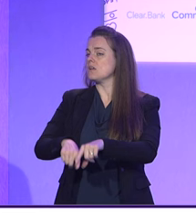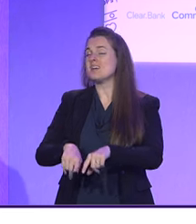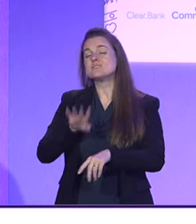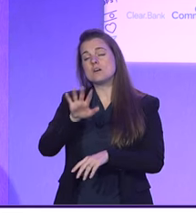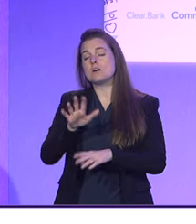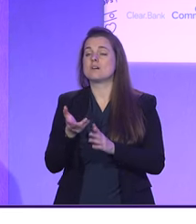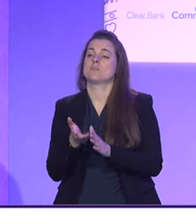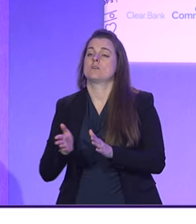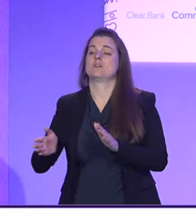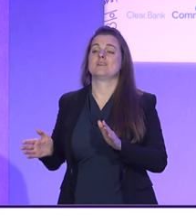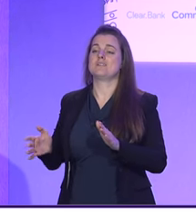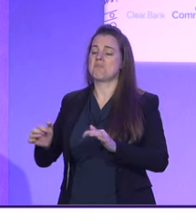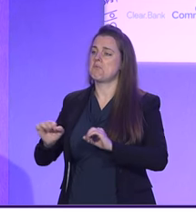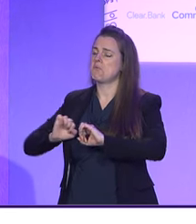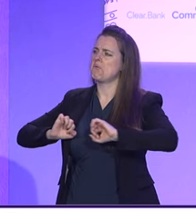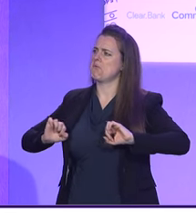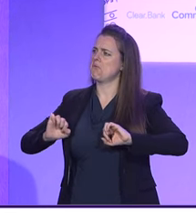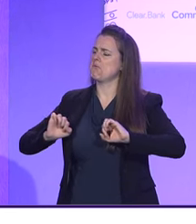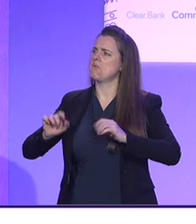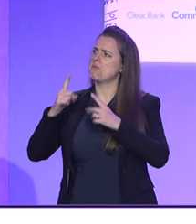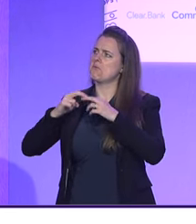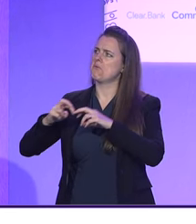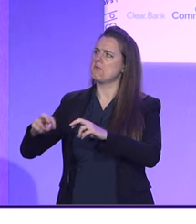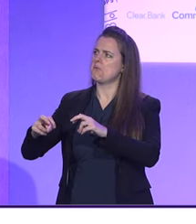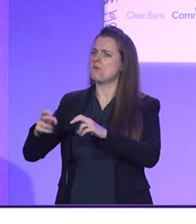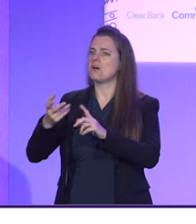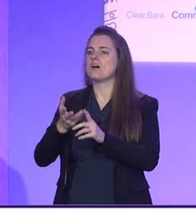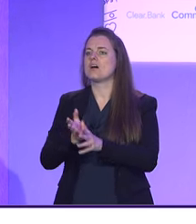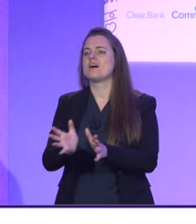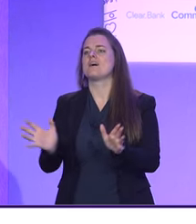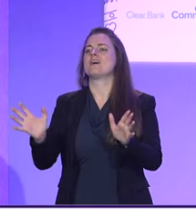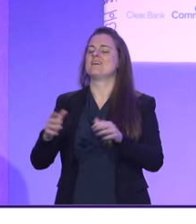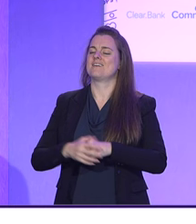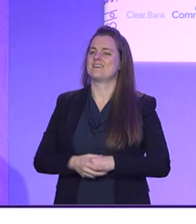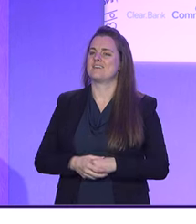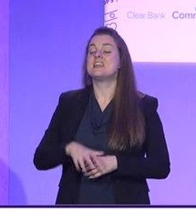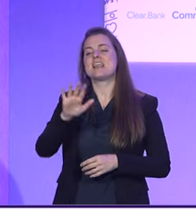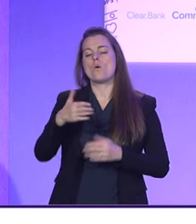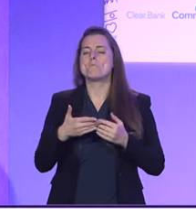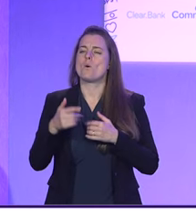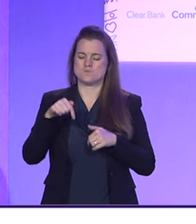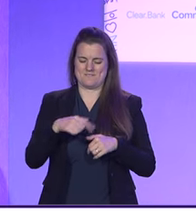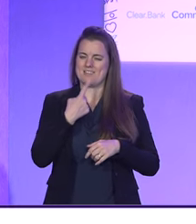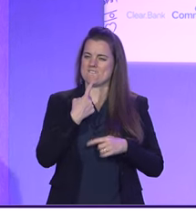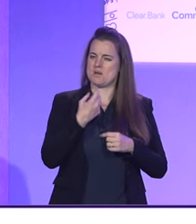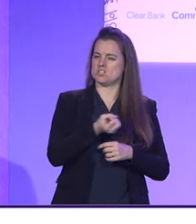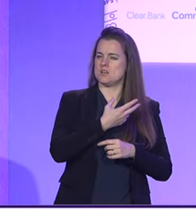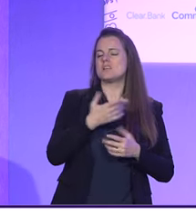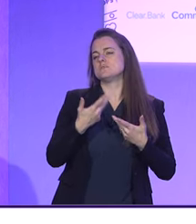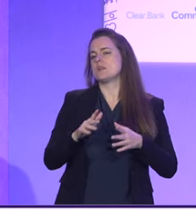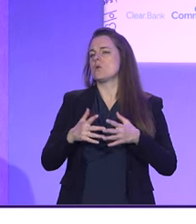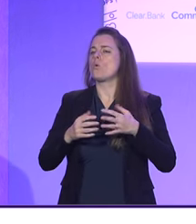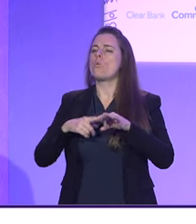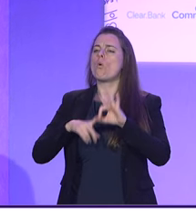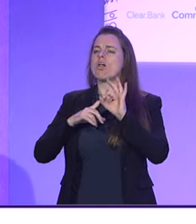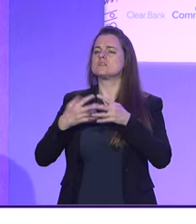and some learning. And then we need to consider the results of that, monitor what's going on. Now, most of this is going to be qualitative. You know, are people enjoying it? Are they getting